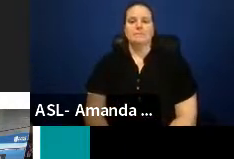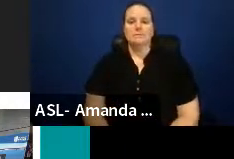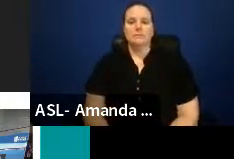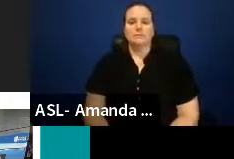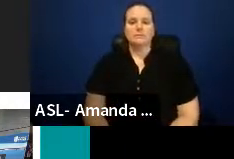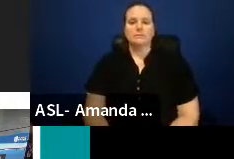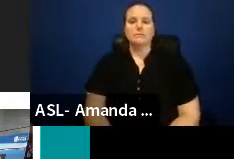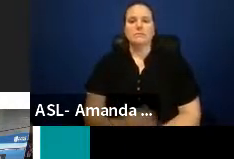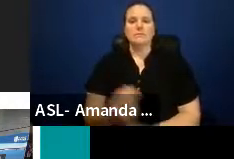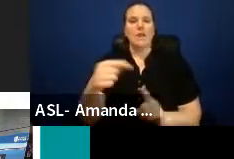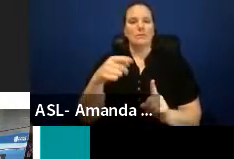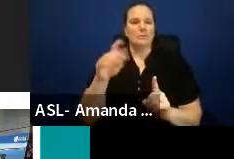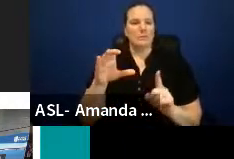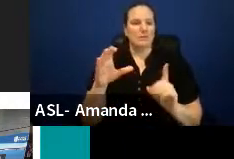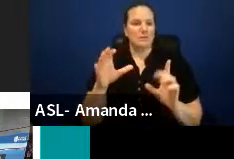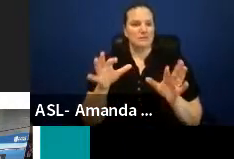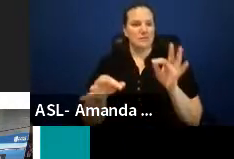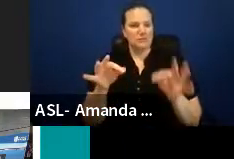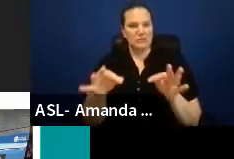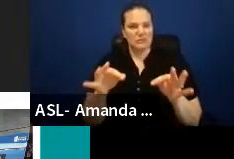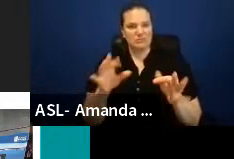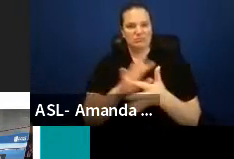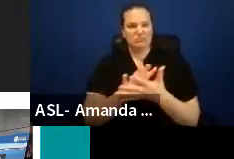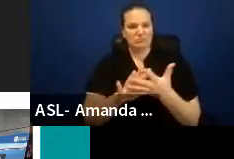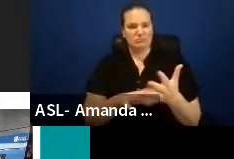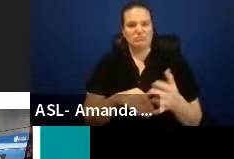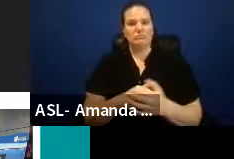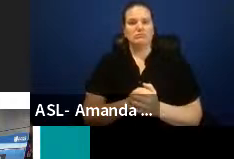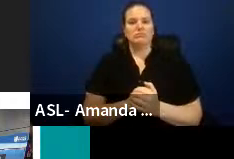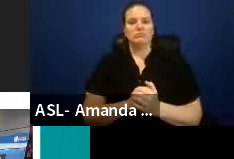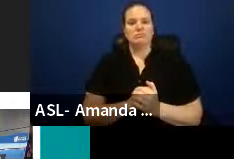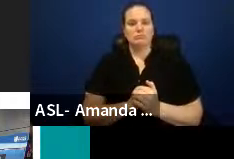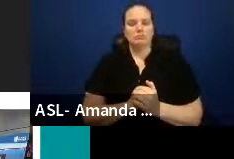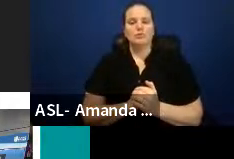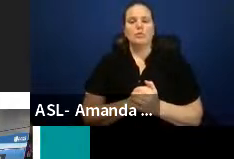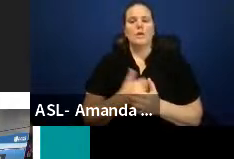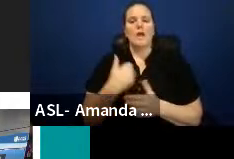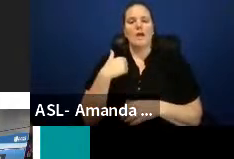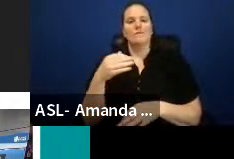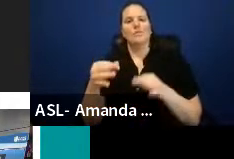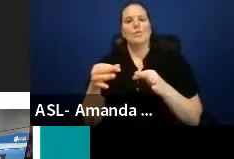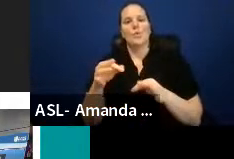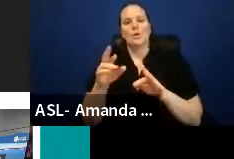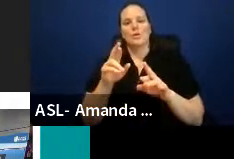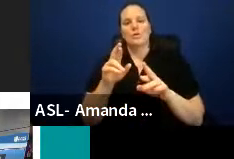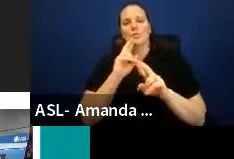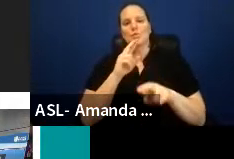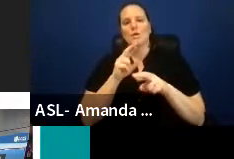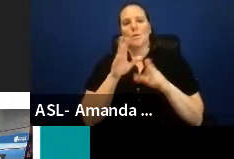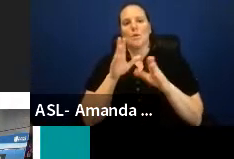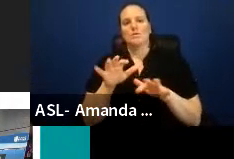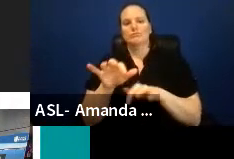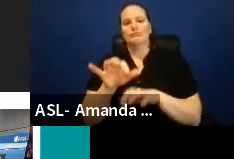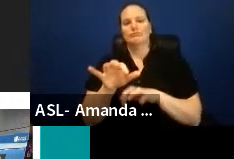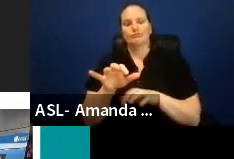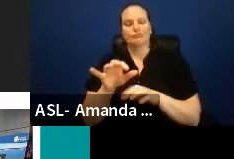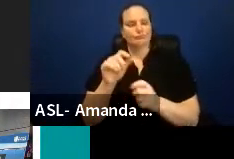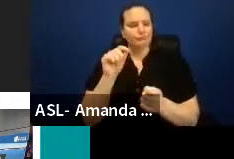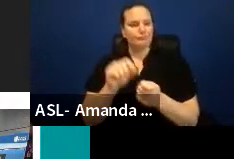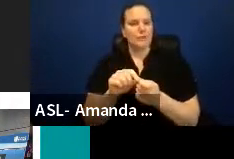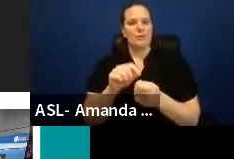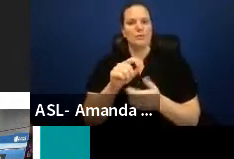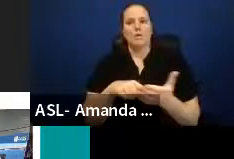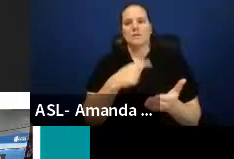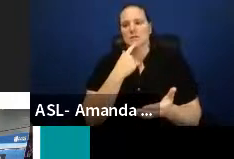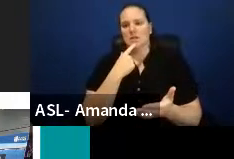Coming to the public hearings and commenting, we'll have court reporters that will record verbatim what is said. So those are going to